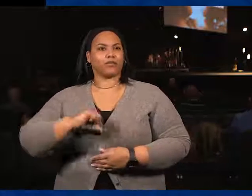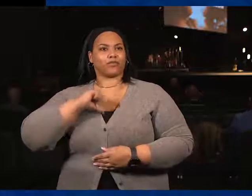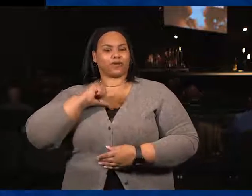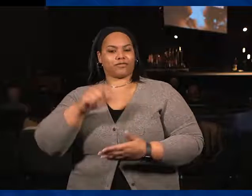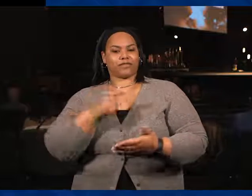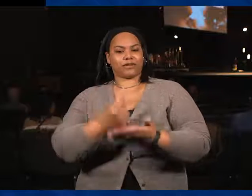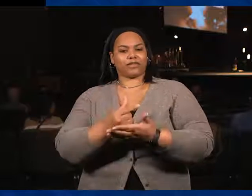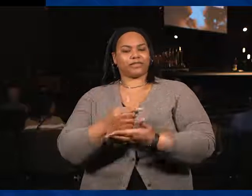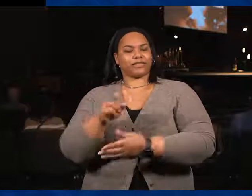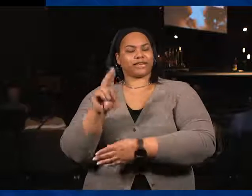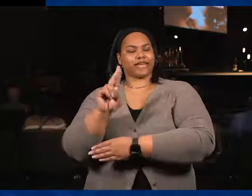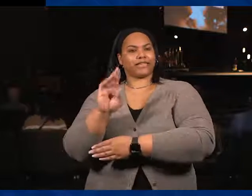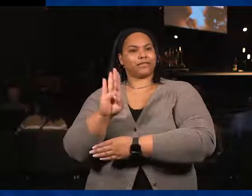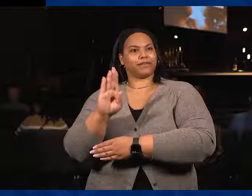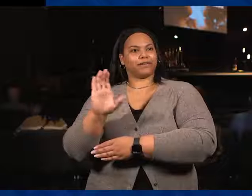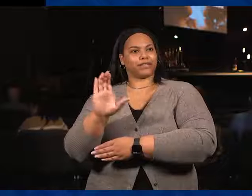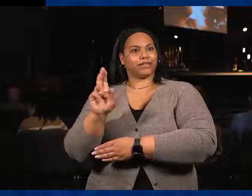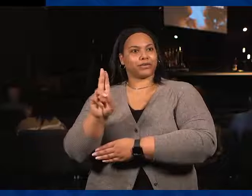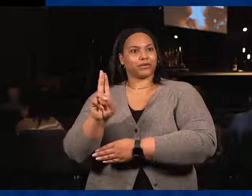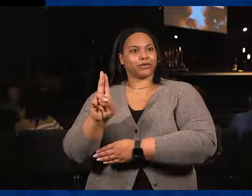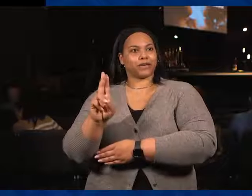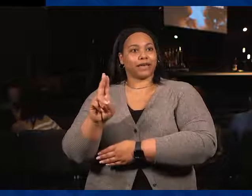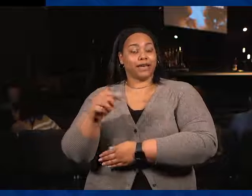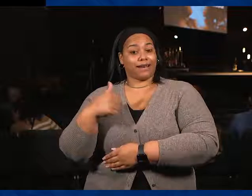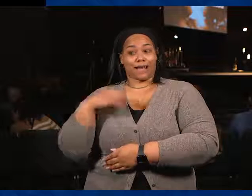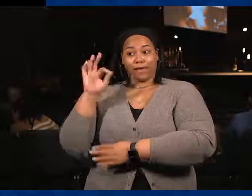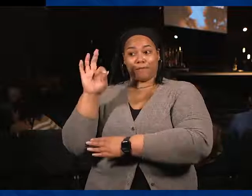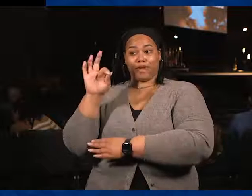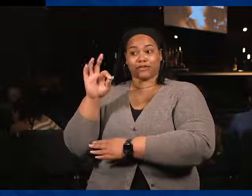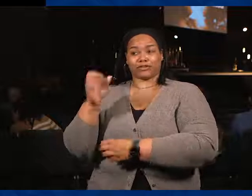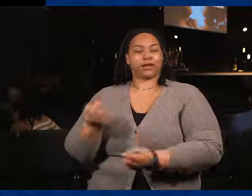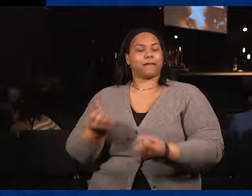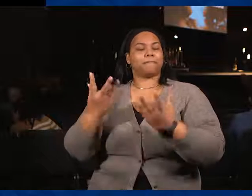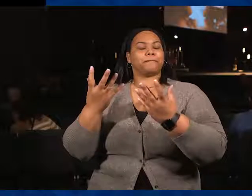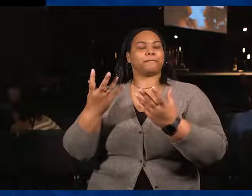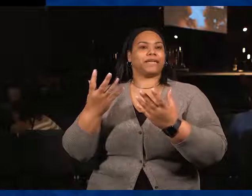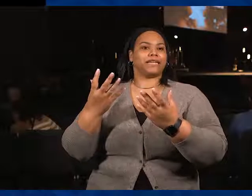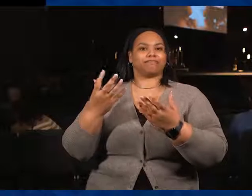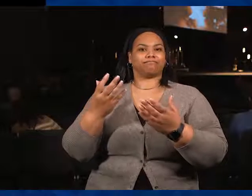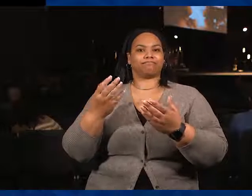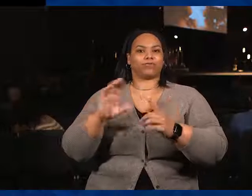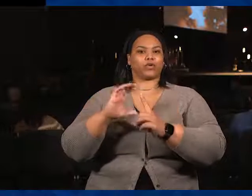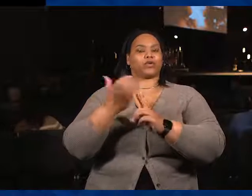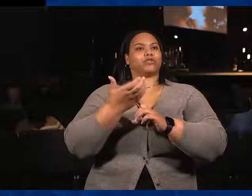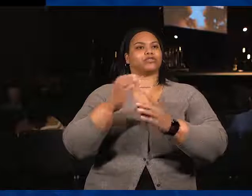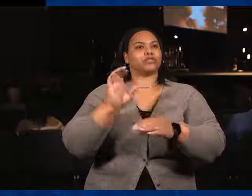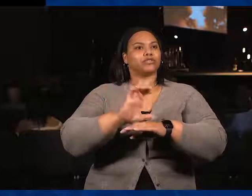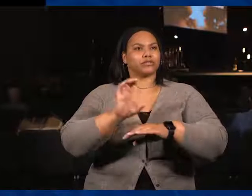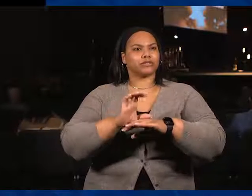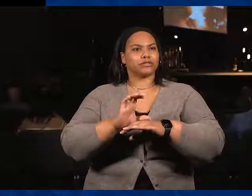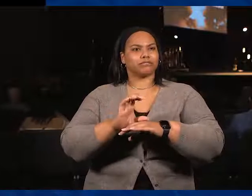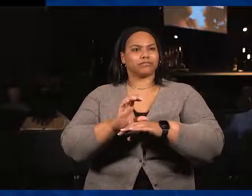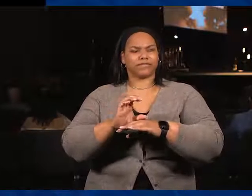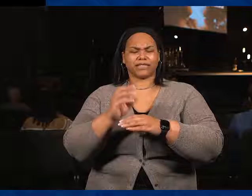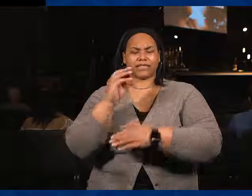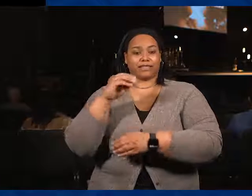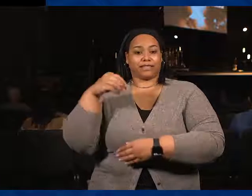HBCU and as a pastor at a multi-ethnic church to affirm the dignity and the beauty of these